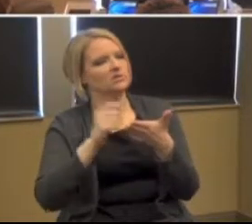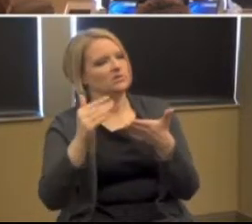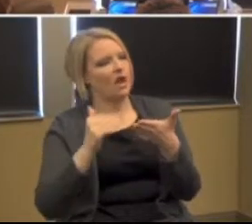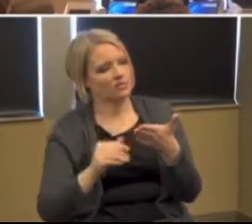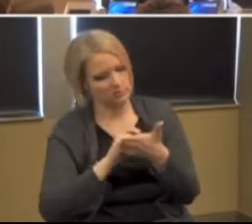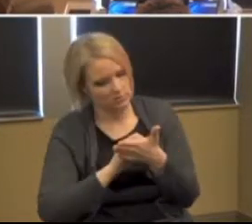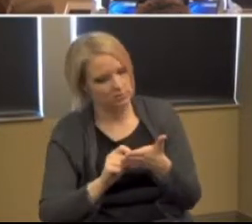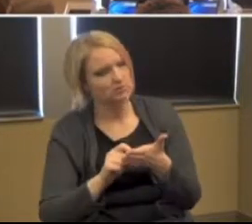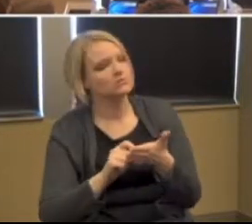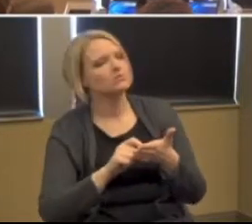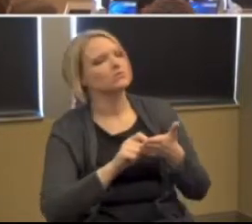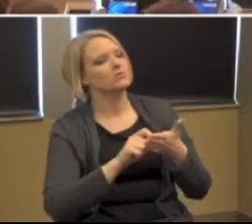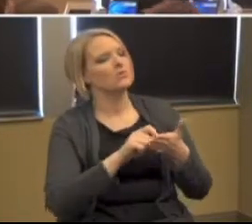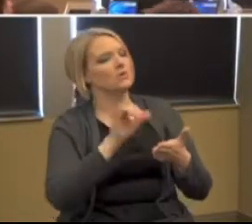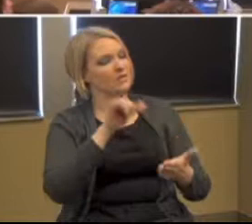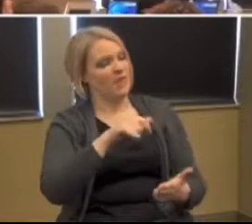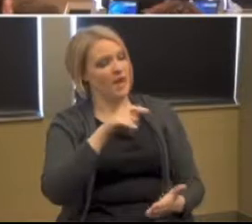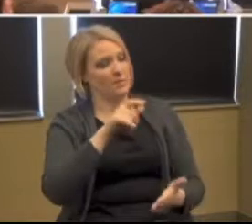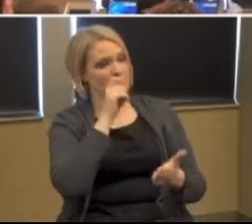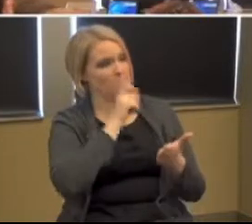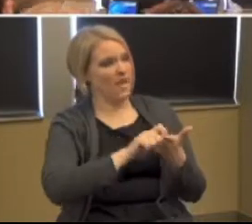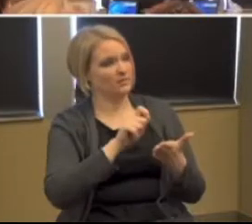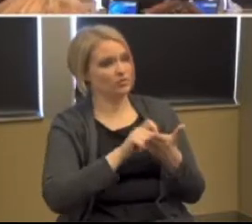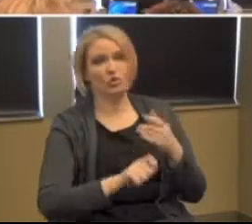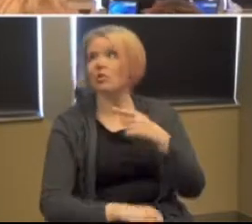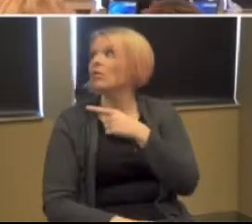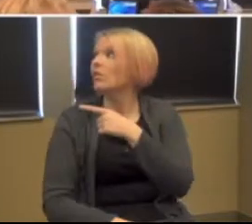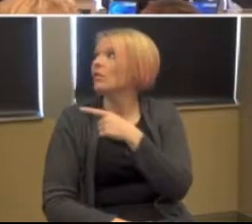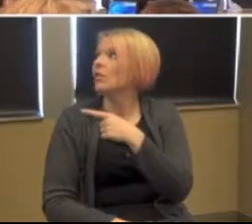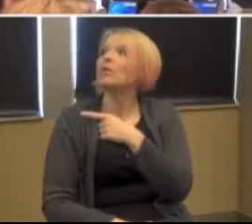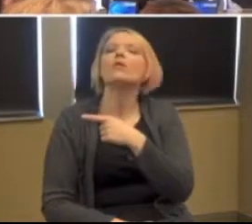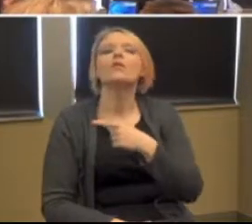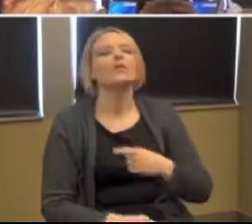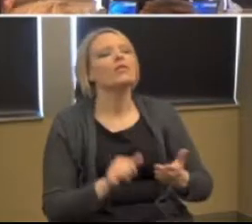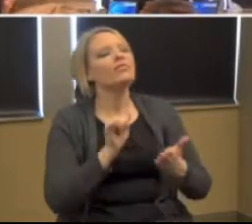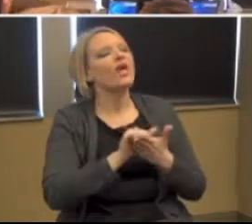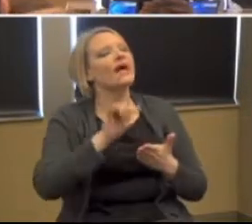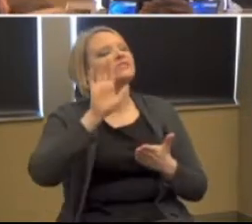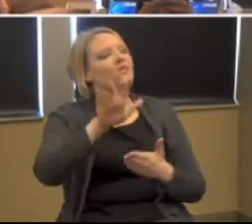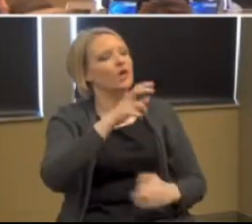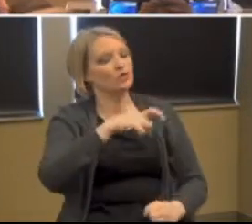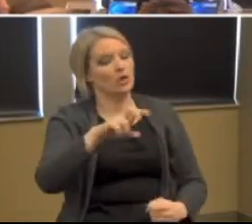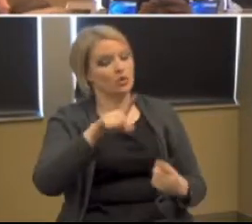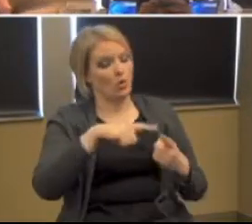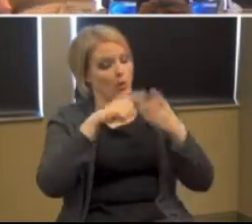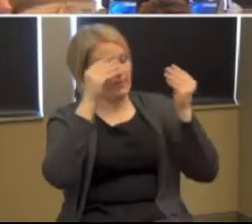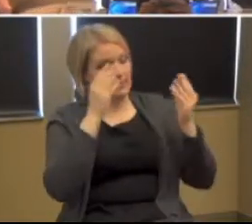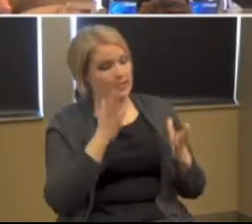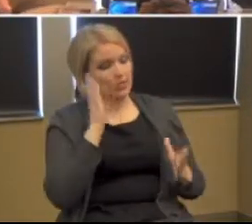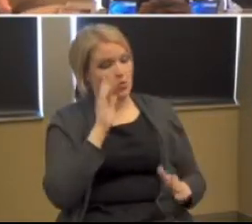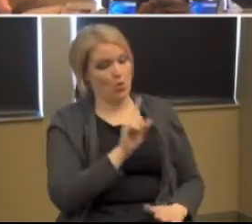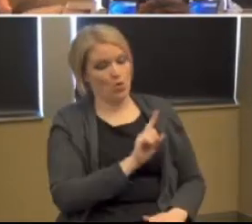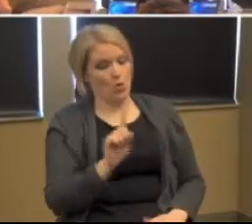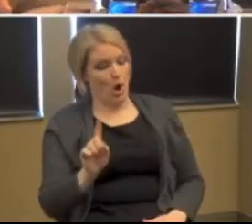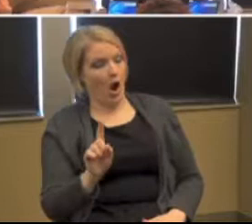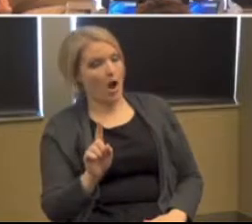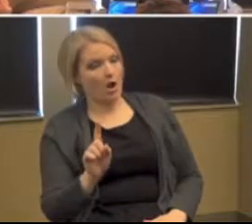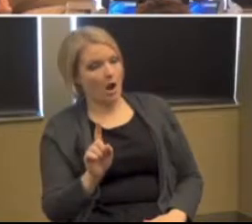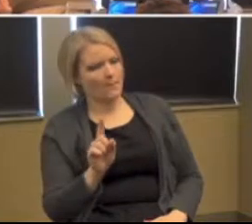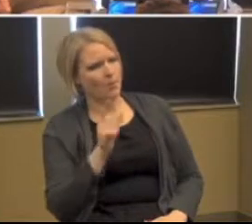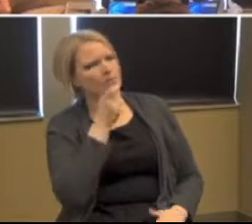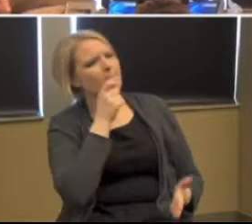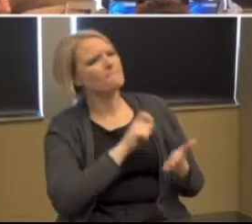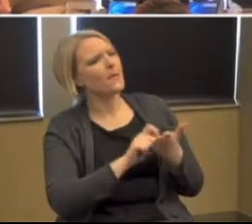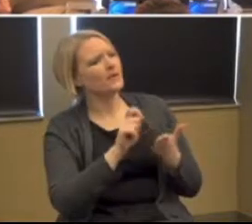And that one, actually the pencil that was in that was the student's transition. So when the teacher would walk up, it was a pencil